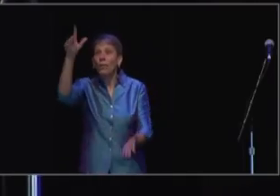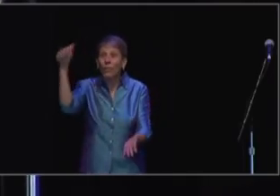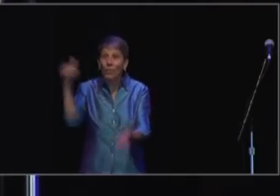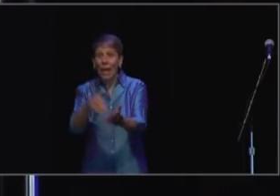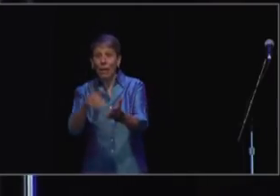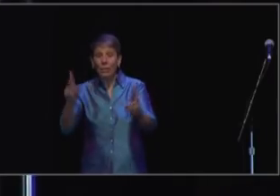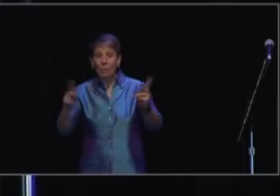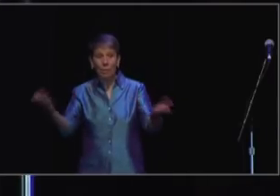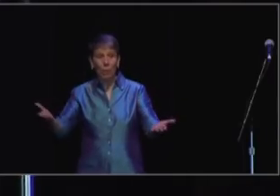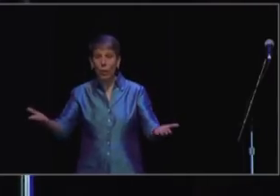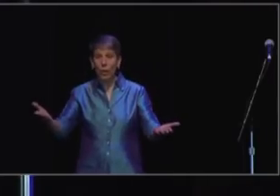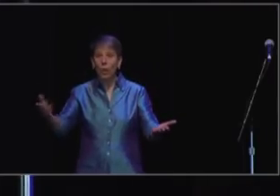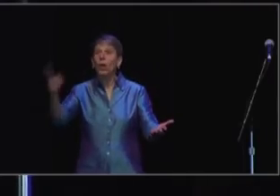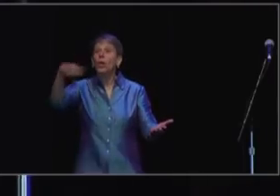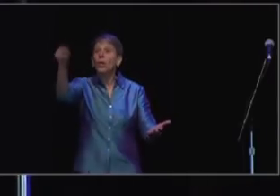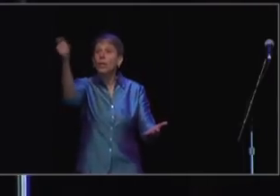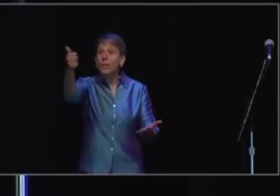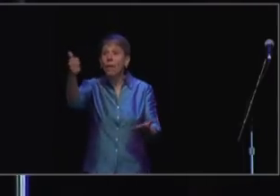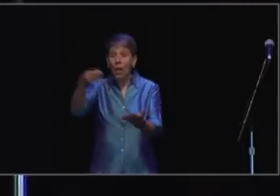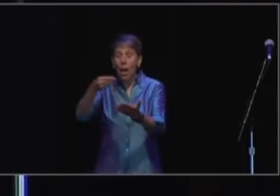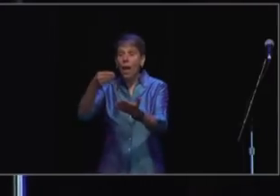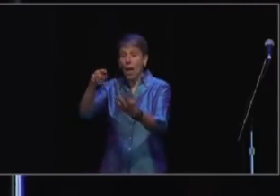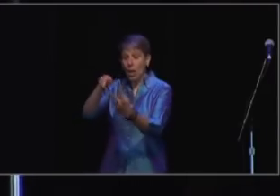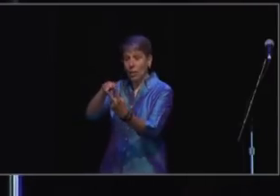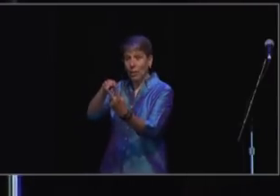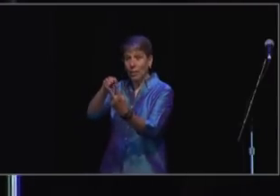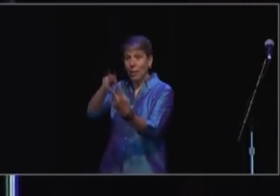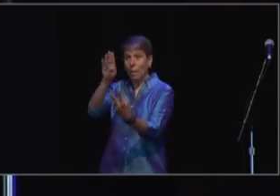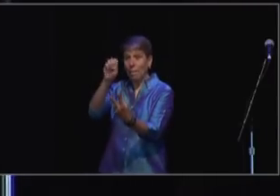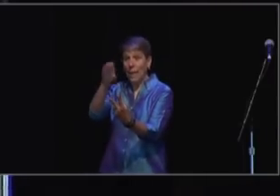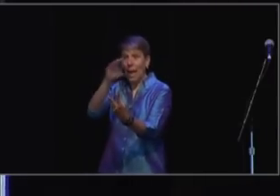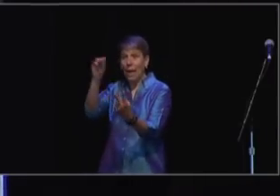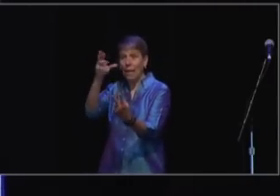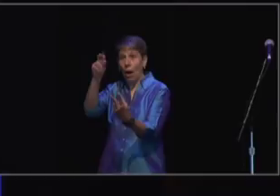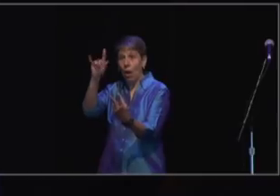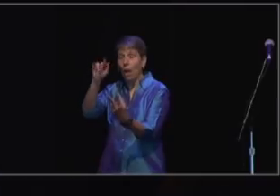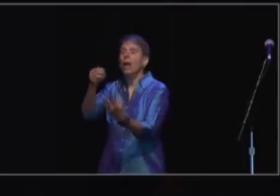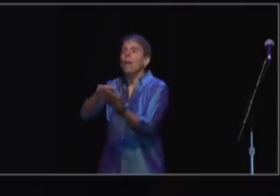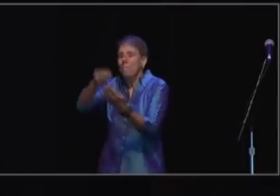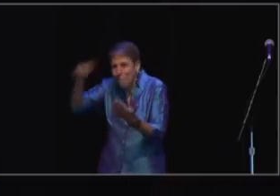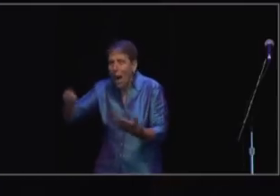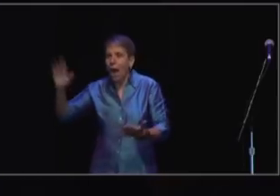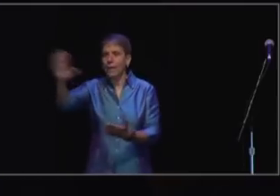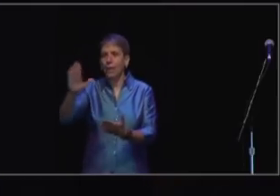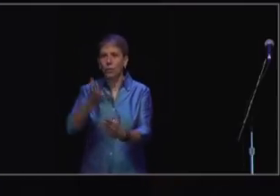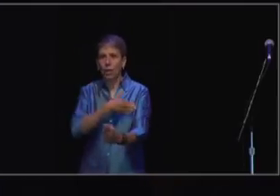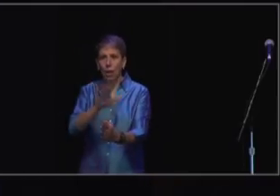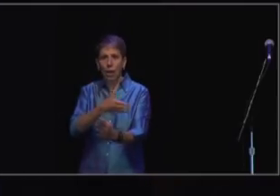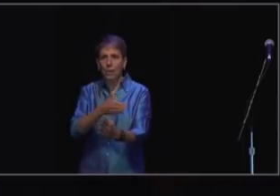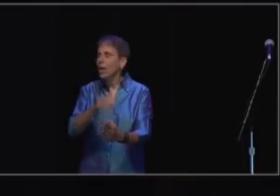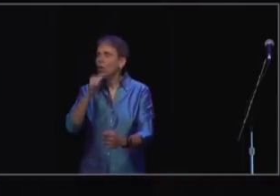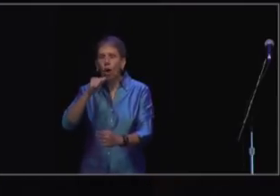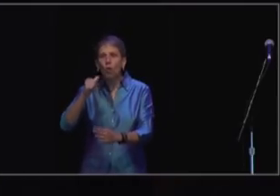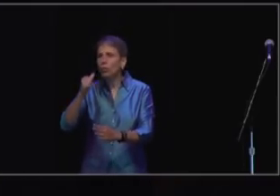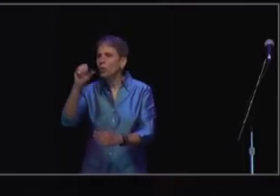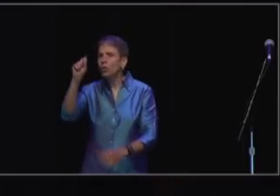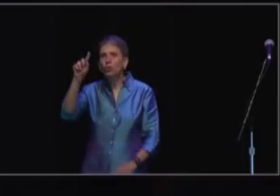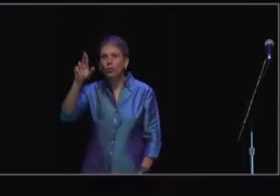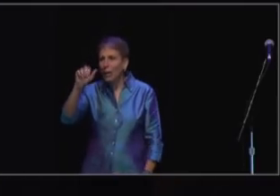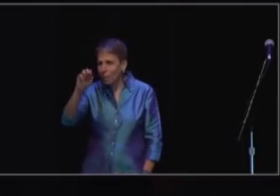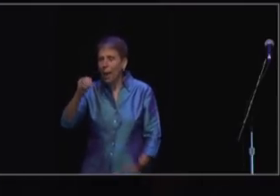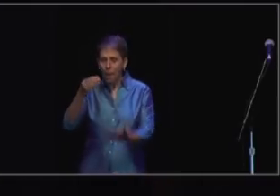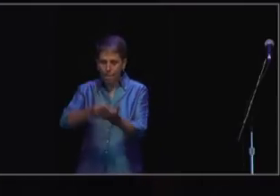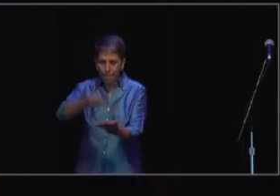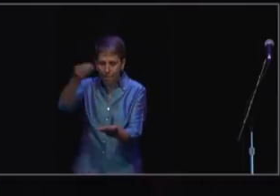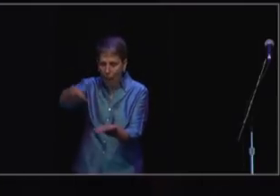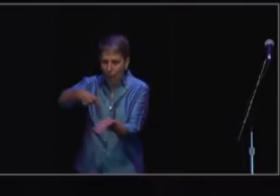go look up these people and buy at least one of their songs. Not stream, purchase,